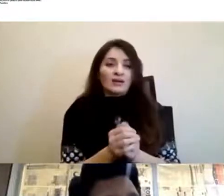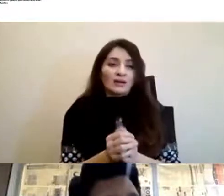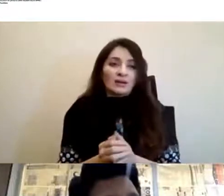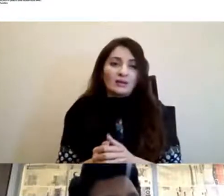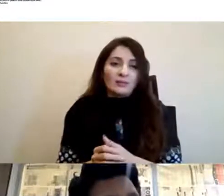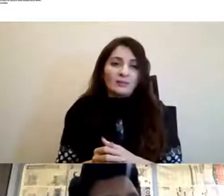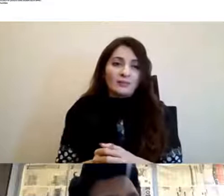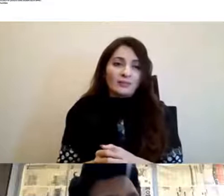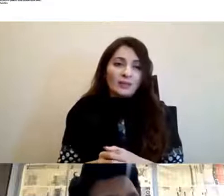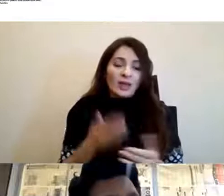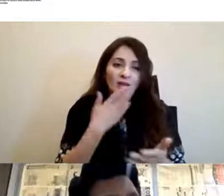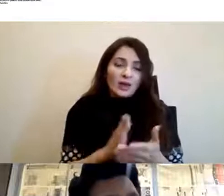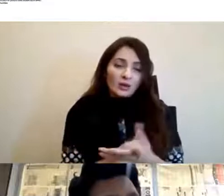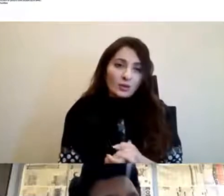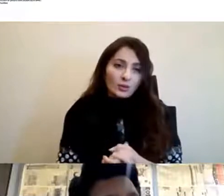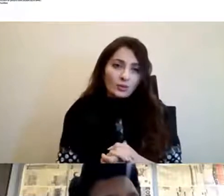Thanks, Tom. So